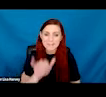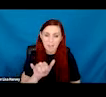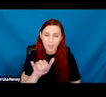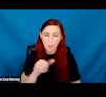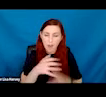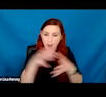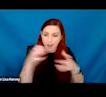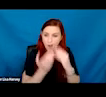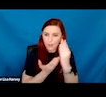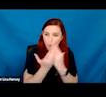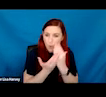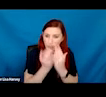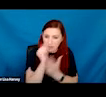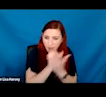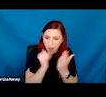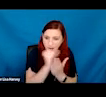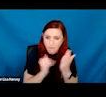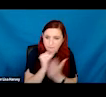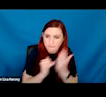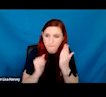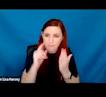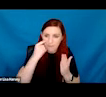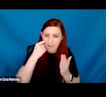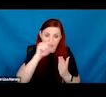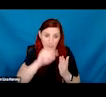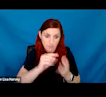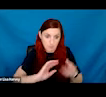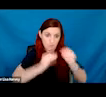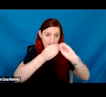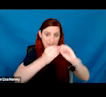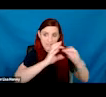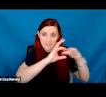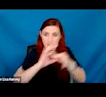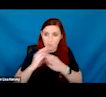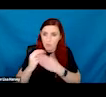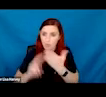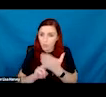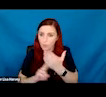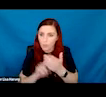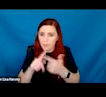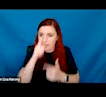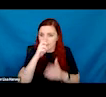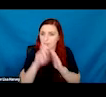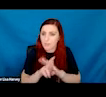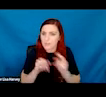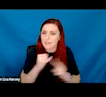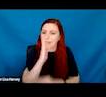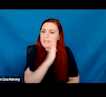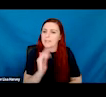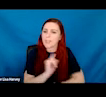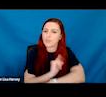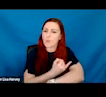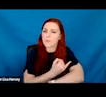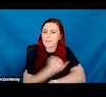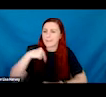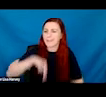pigs. And this was actually designed in collaboration with students and teachers in St. Joseph's near